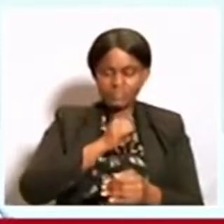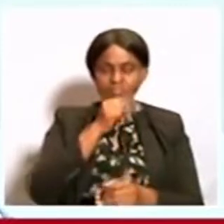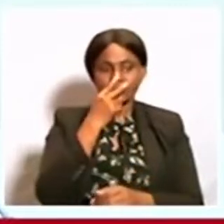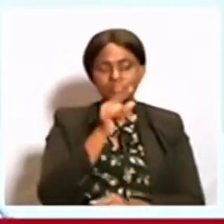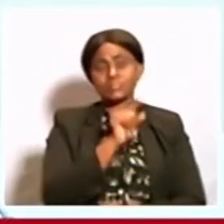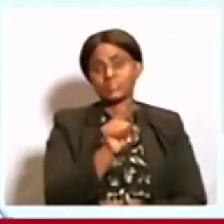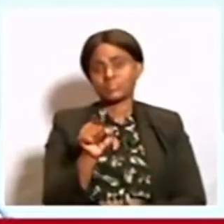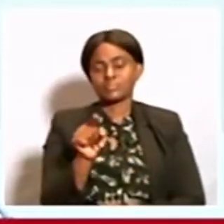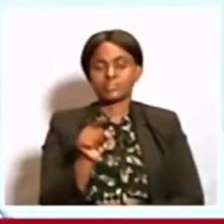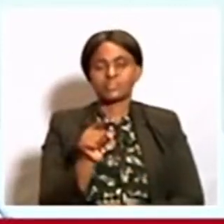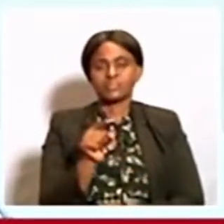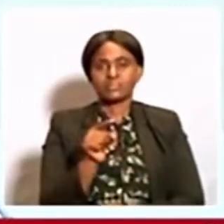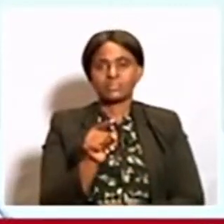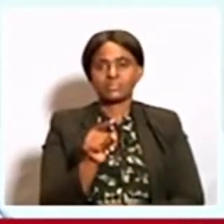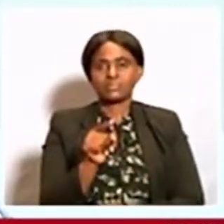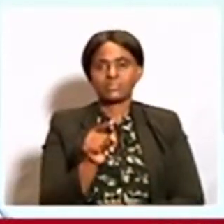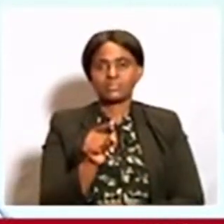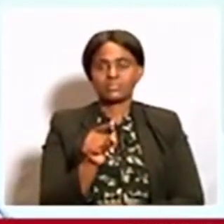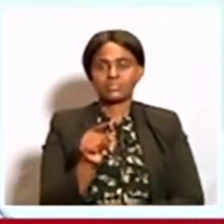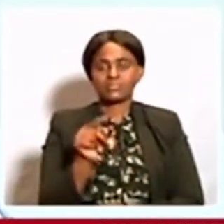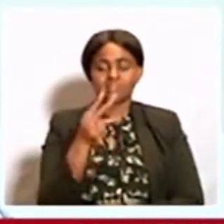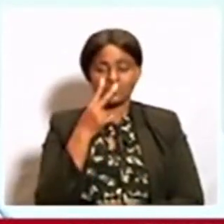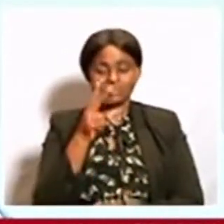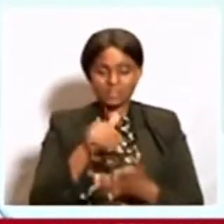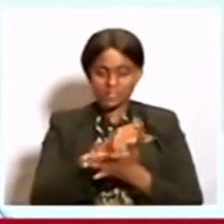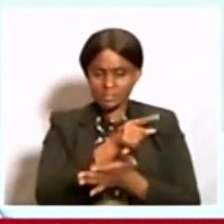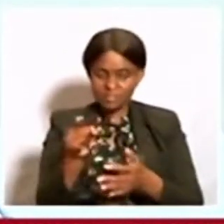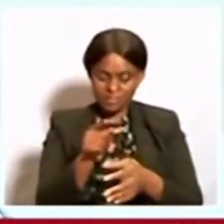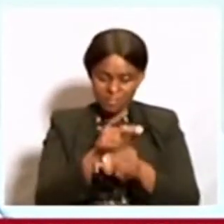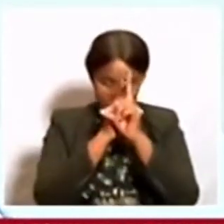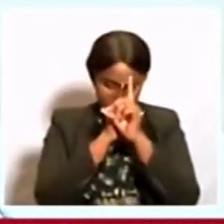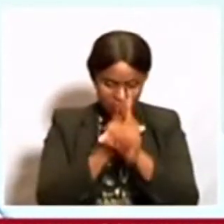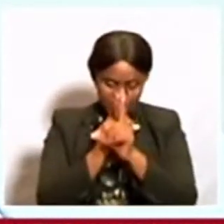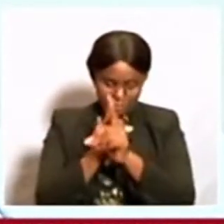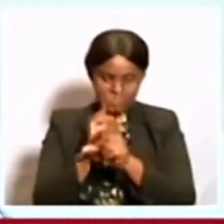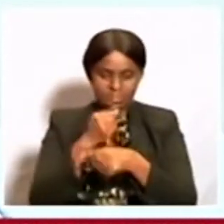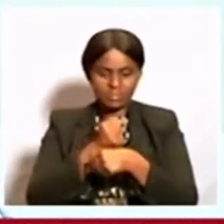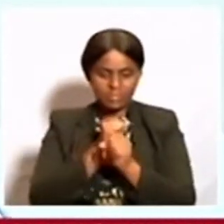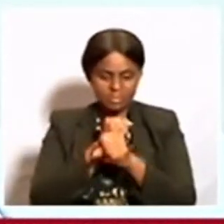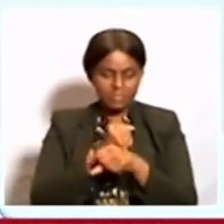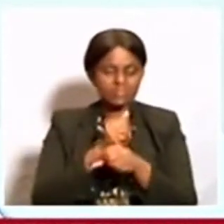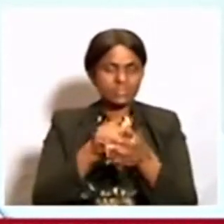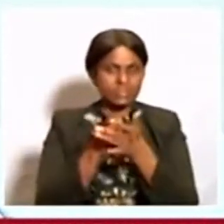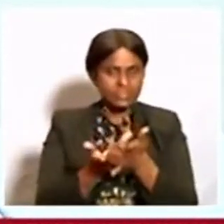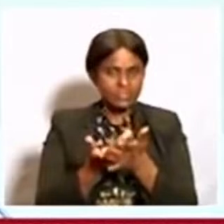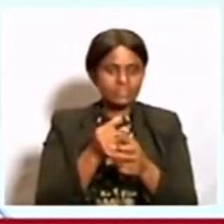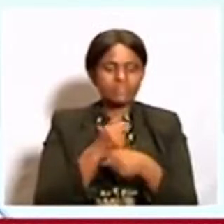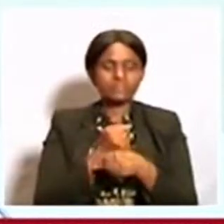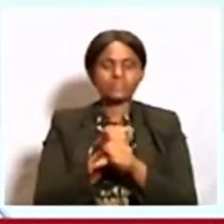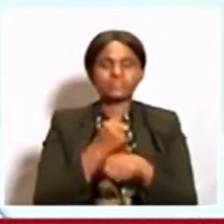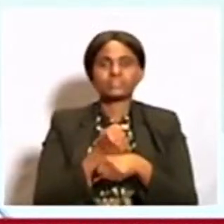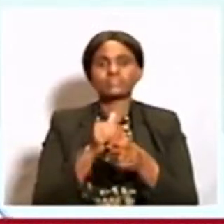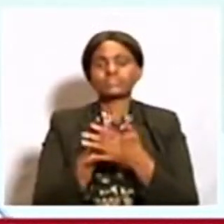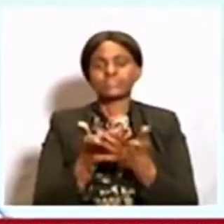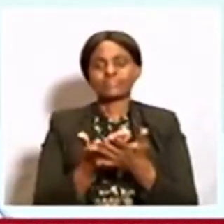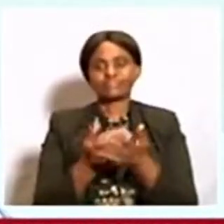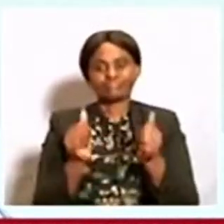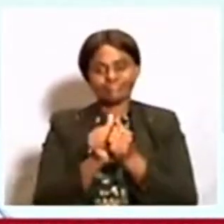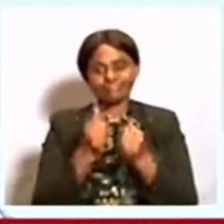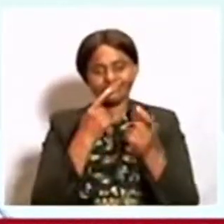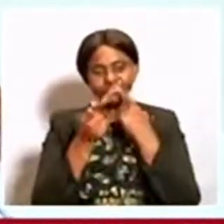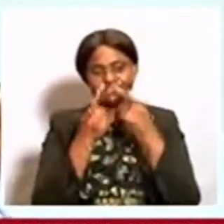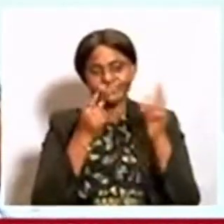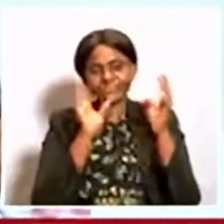this. So we want to see how these decisions were being, made. So with that